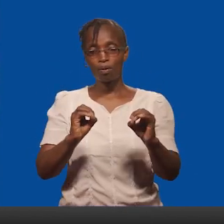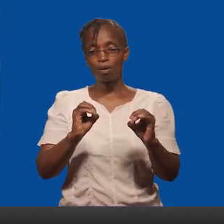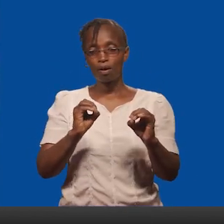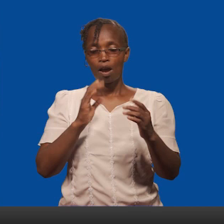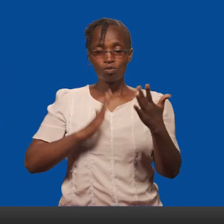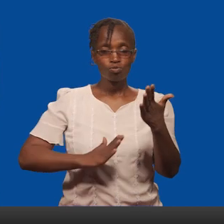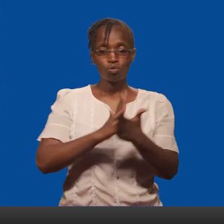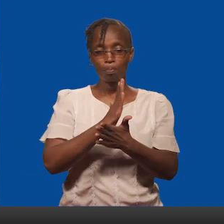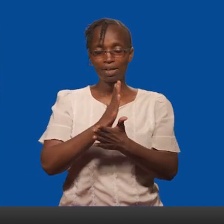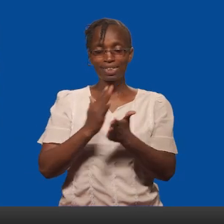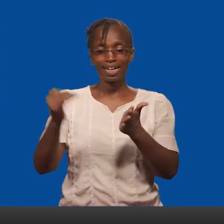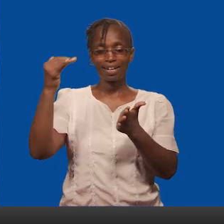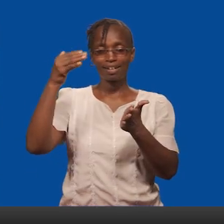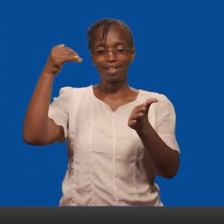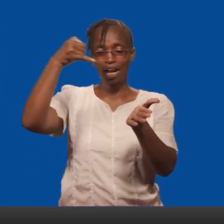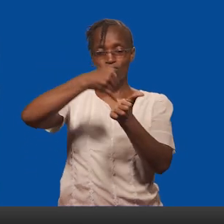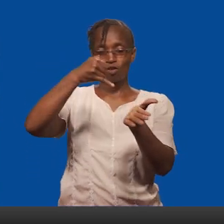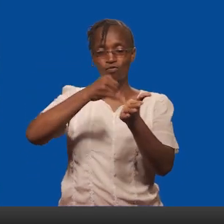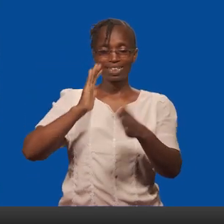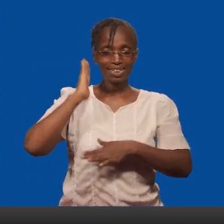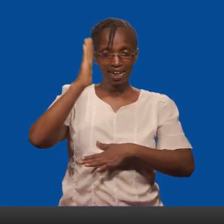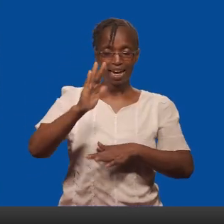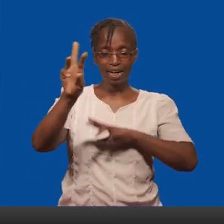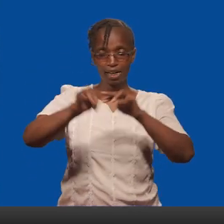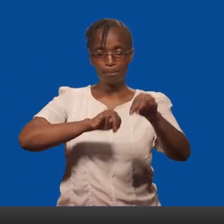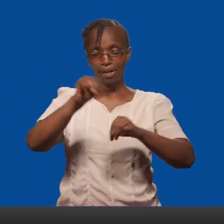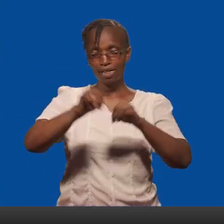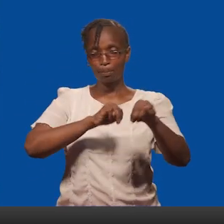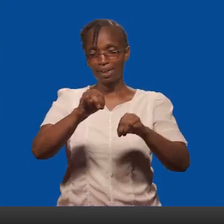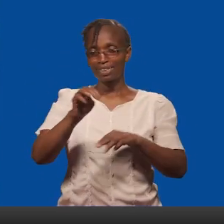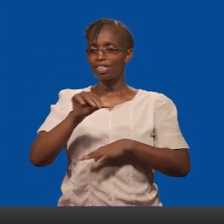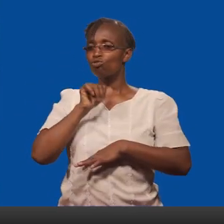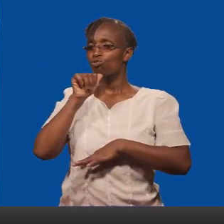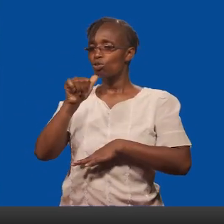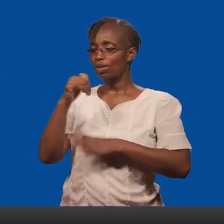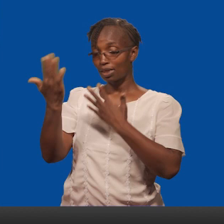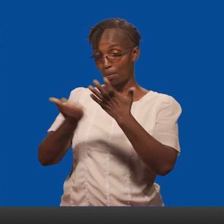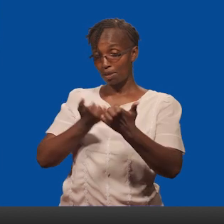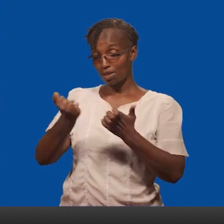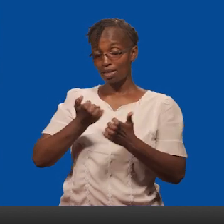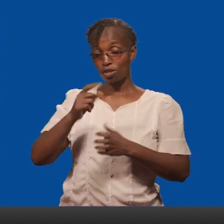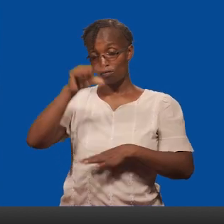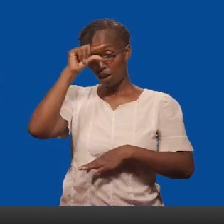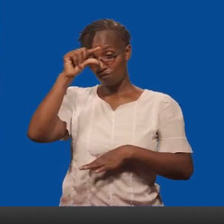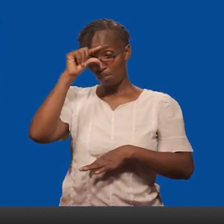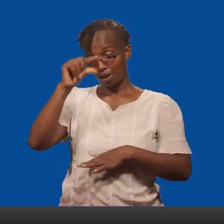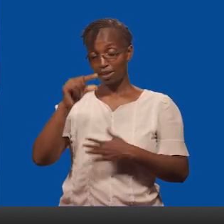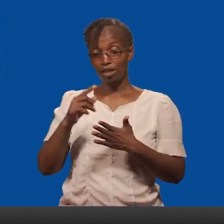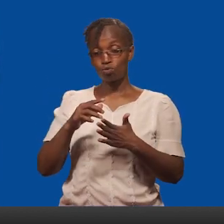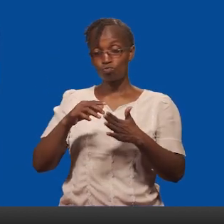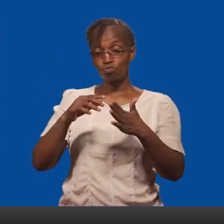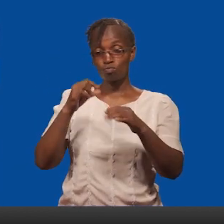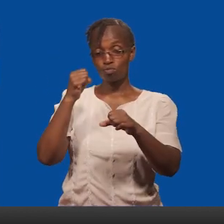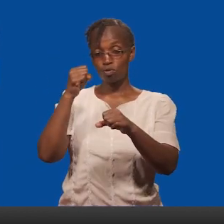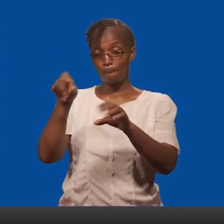interested in being involved in direct management of football. It is not the business of the government